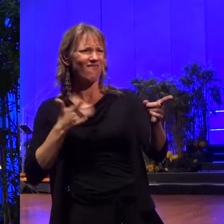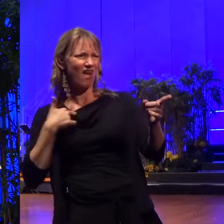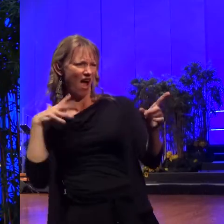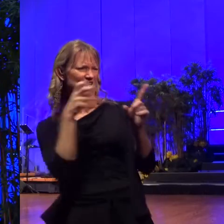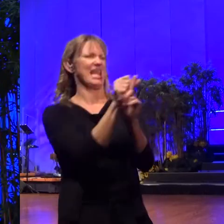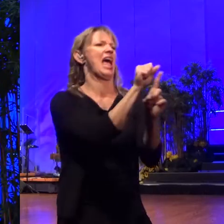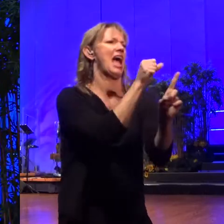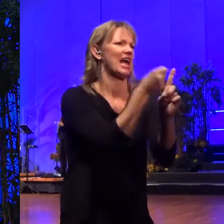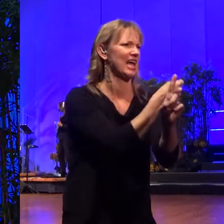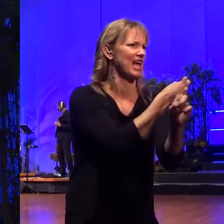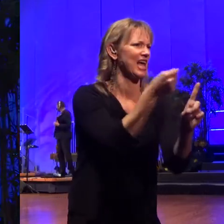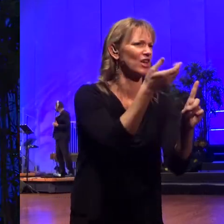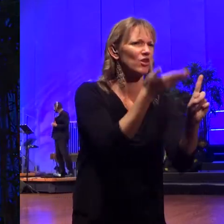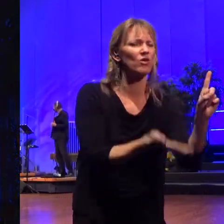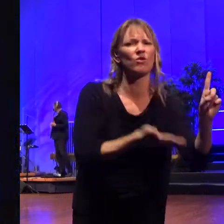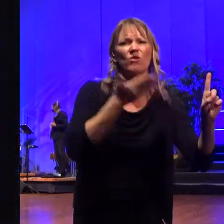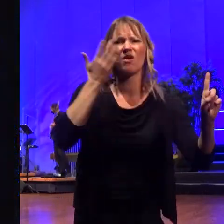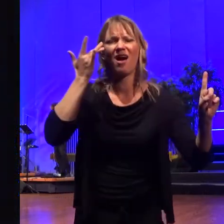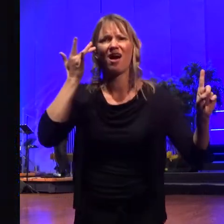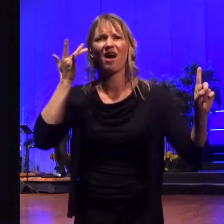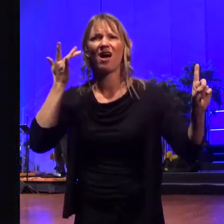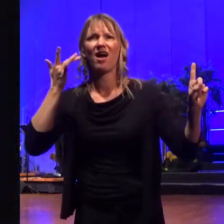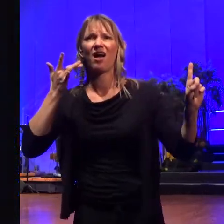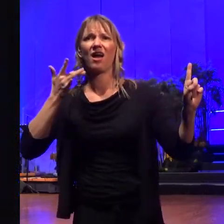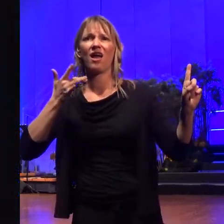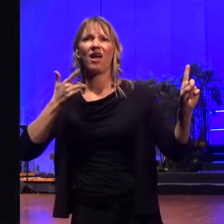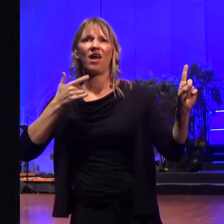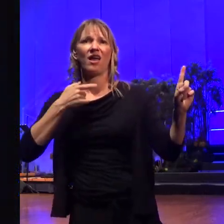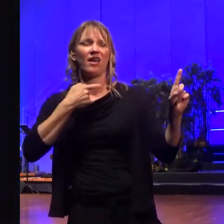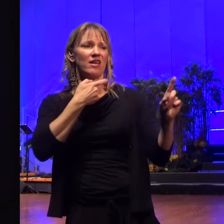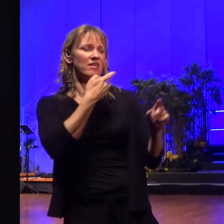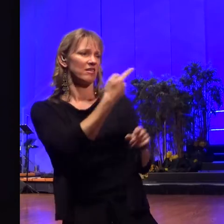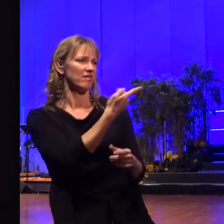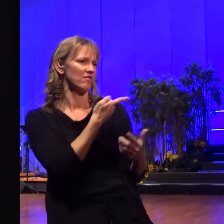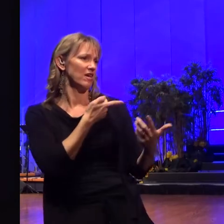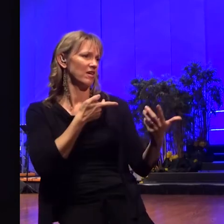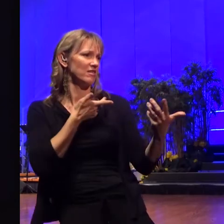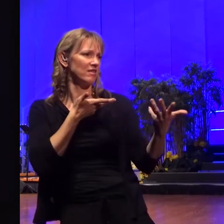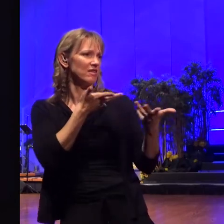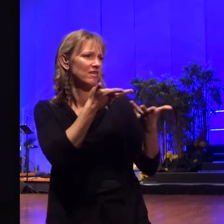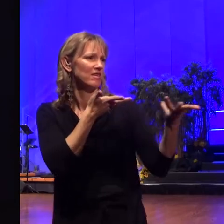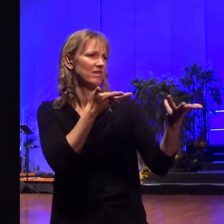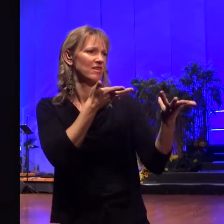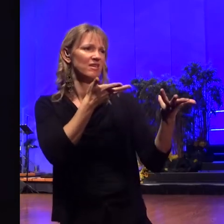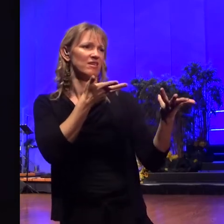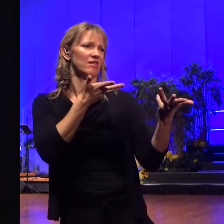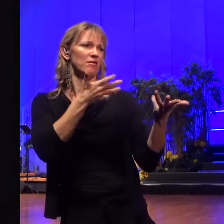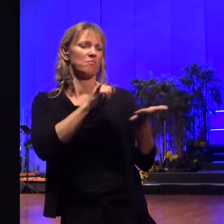under attack? I can't win with you.